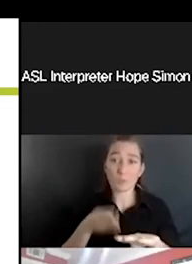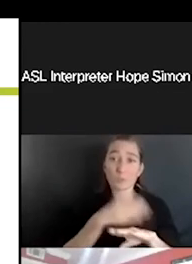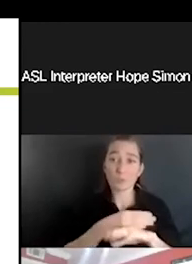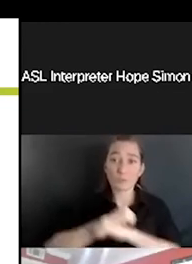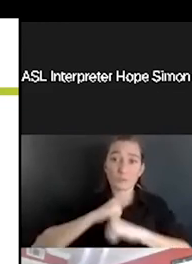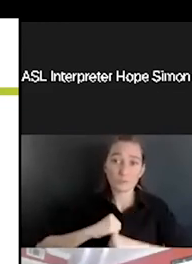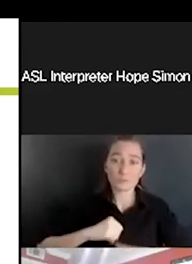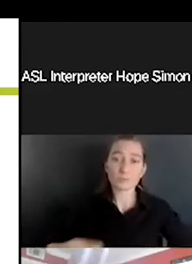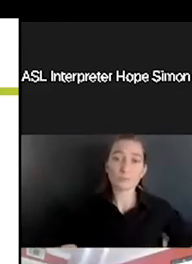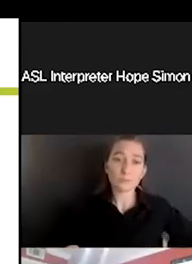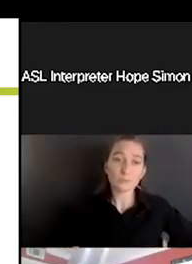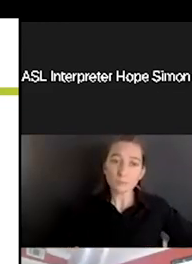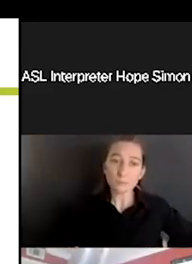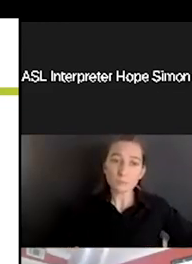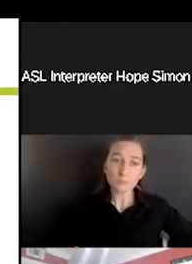are the buildings that, you know,